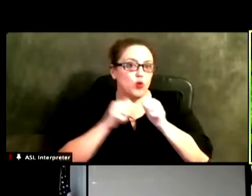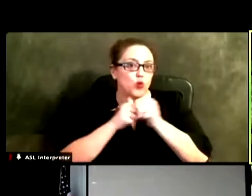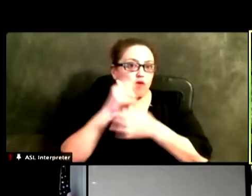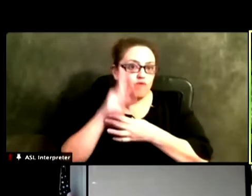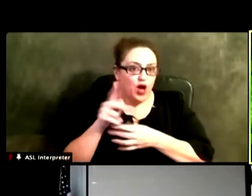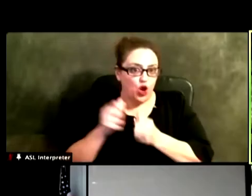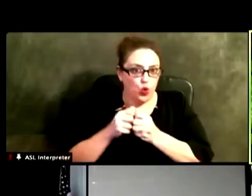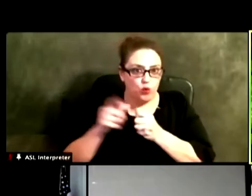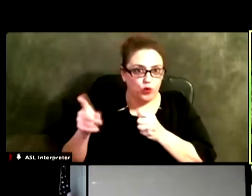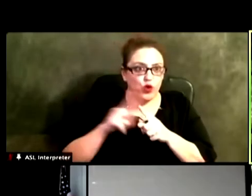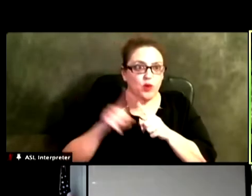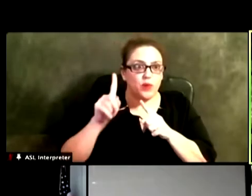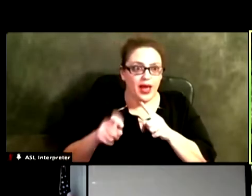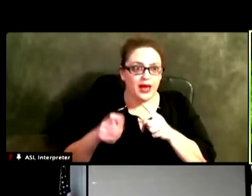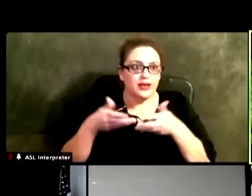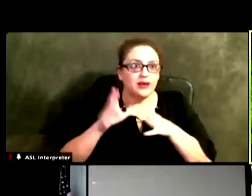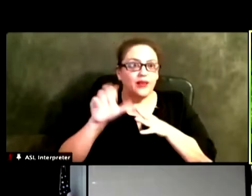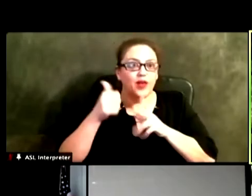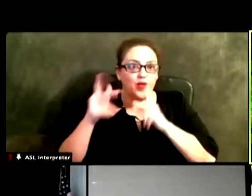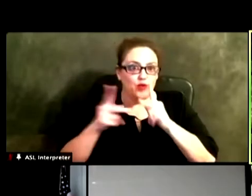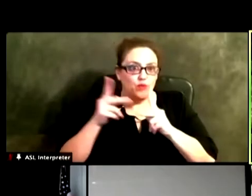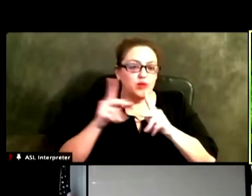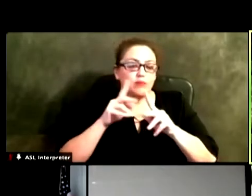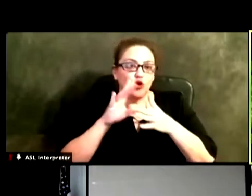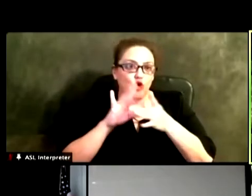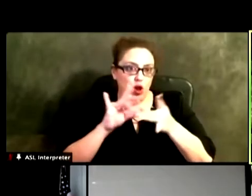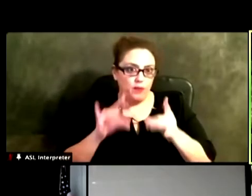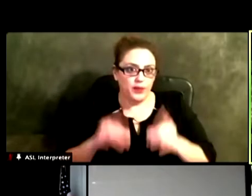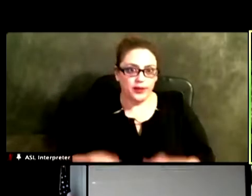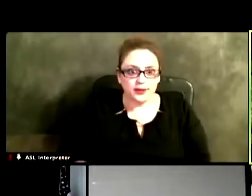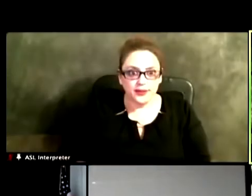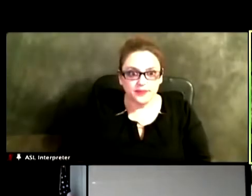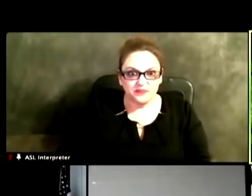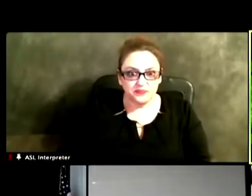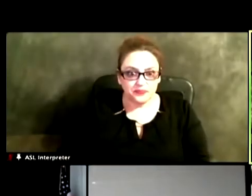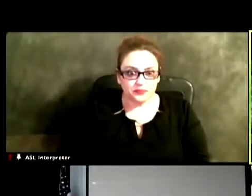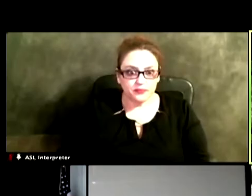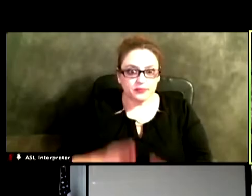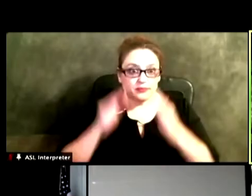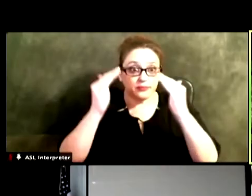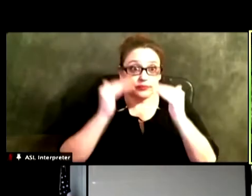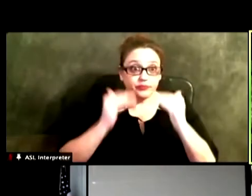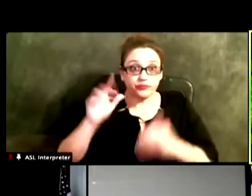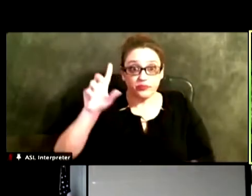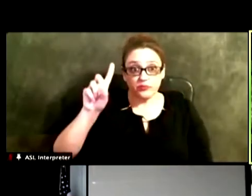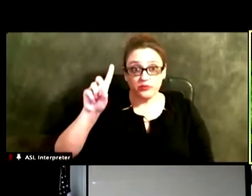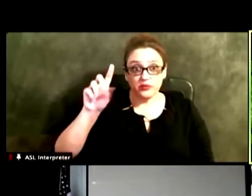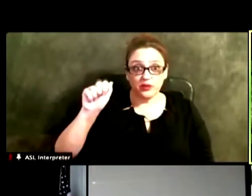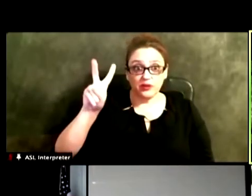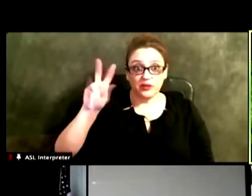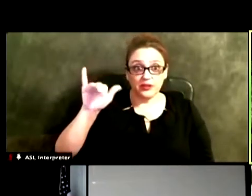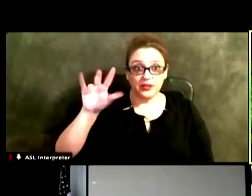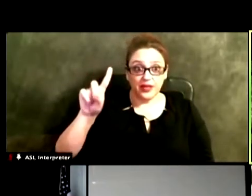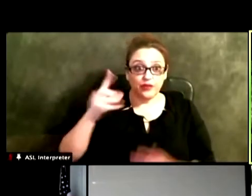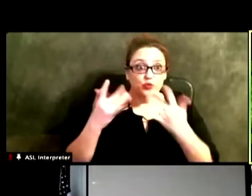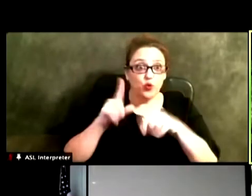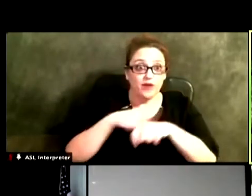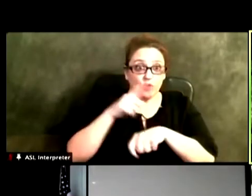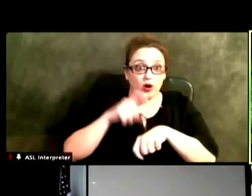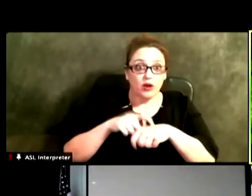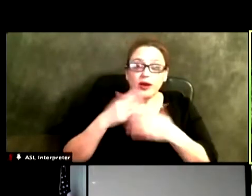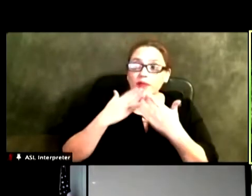to get to the remaining callers. Thank you for calling. I'm going to go next to David, who I know has been waiting for quite some time. David, thanks for waiting.